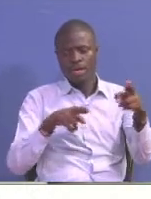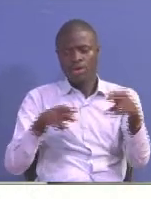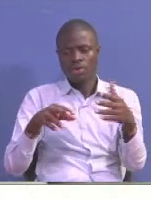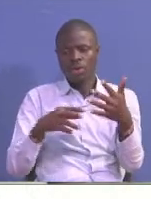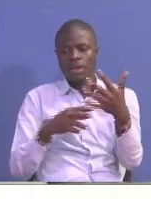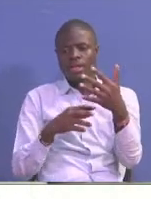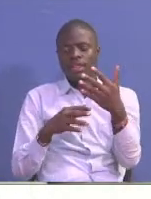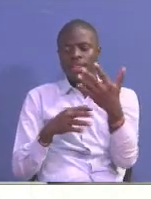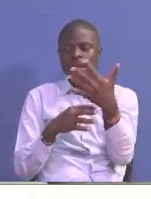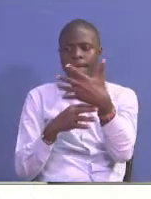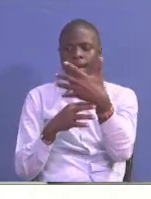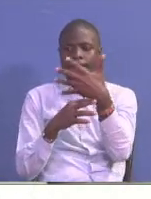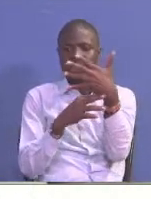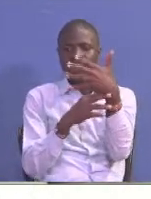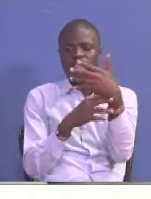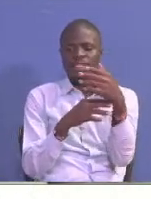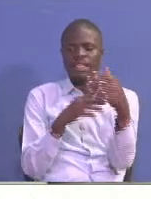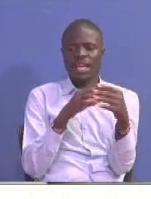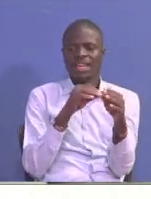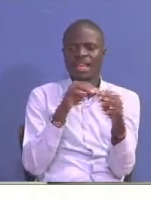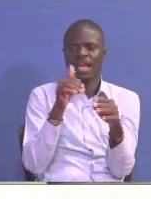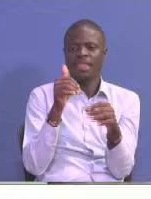other things that we did.